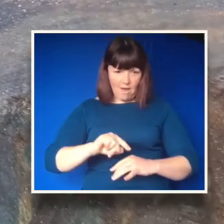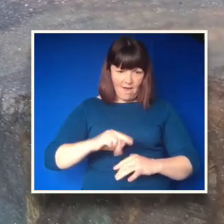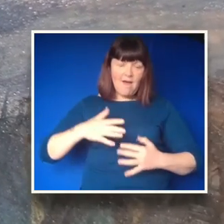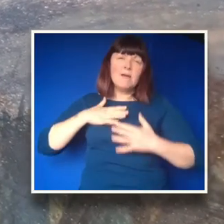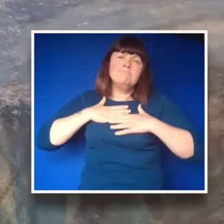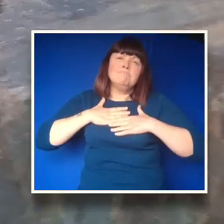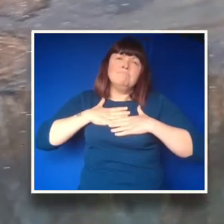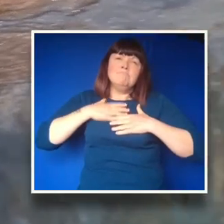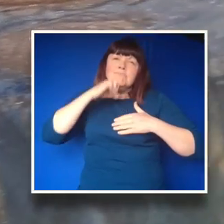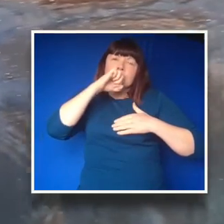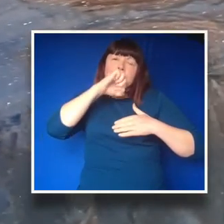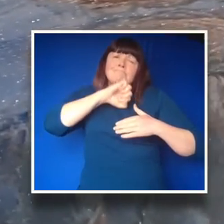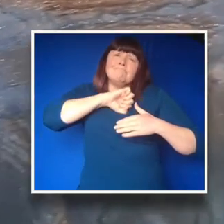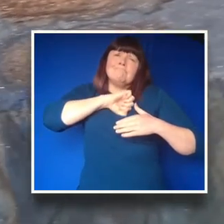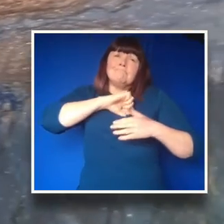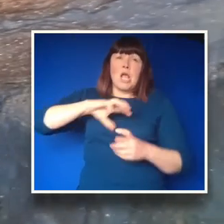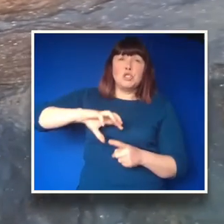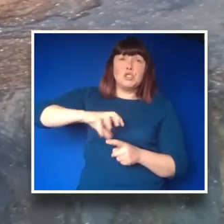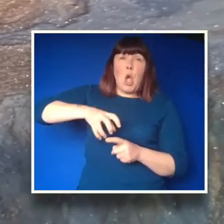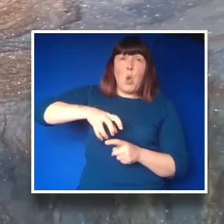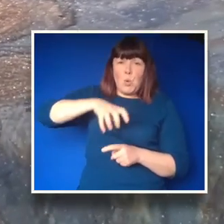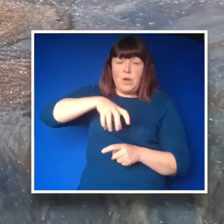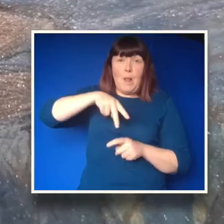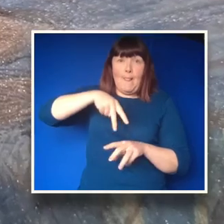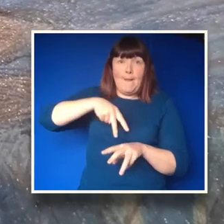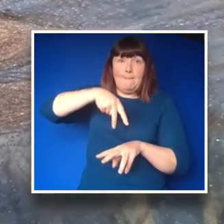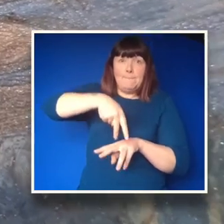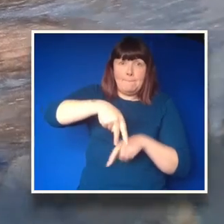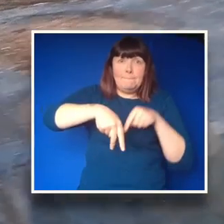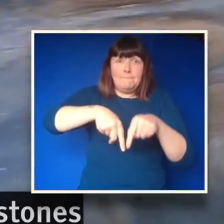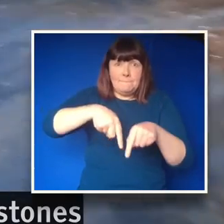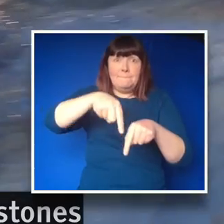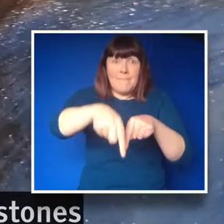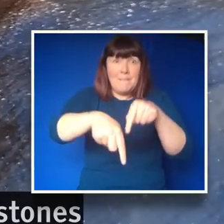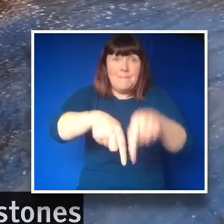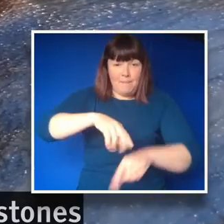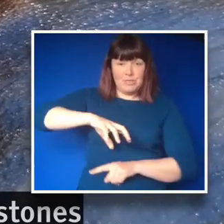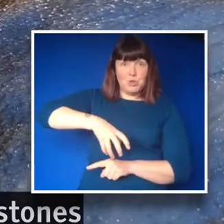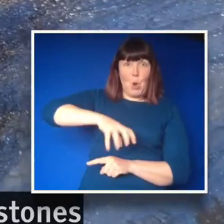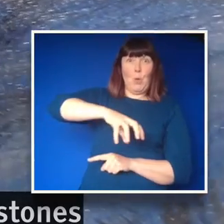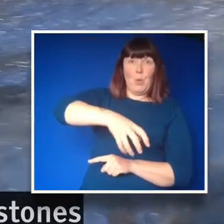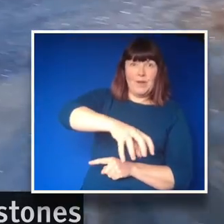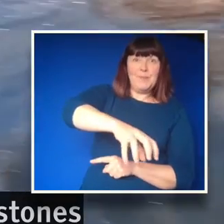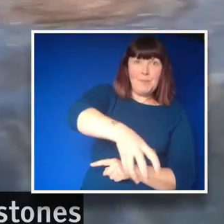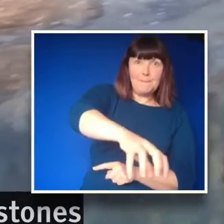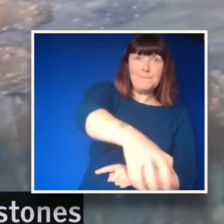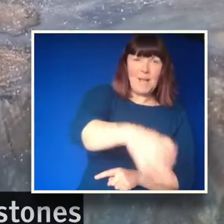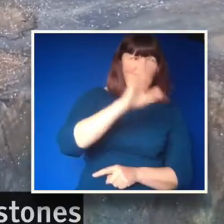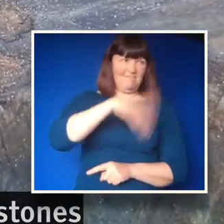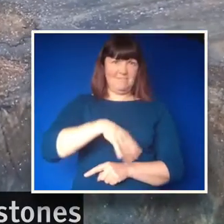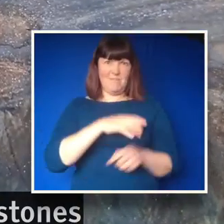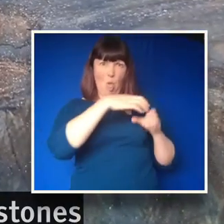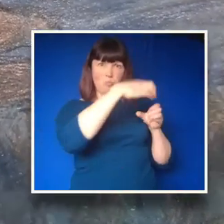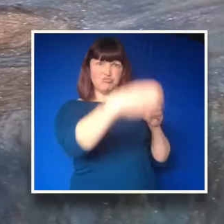going on stepping stones. I went to Fountains Abbey when I was younger, and would much rather do stepping stones than the